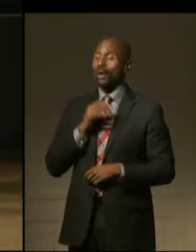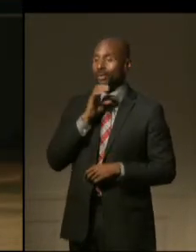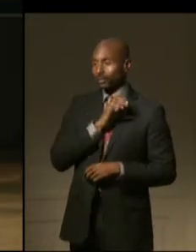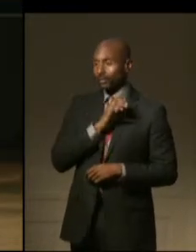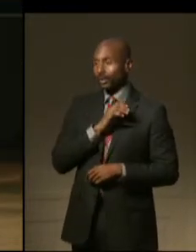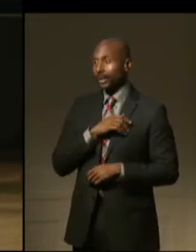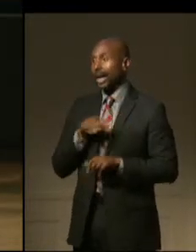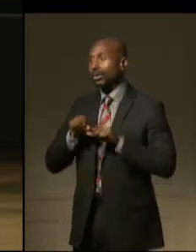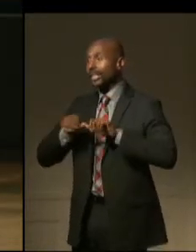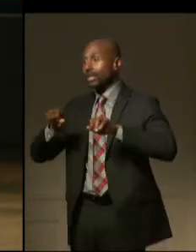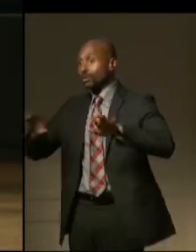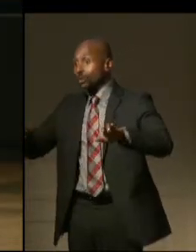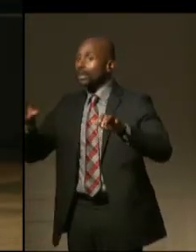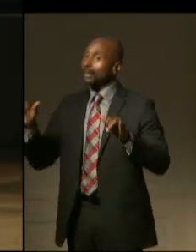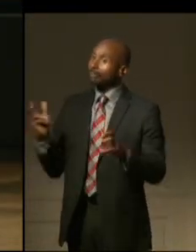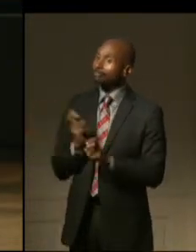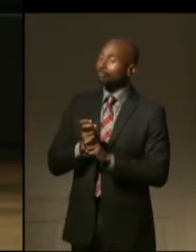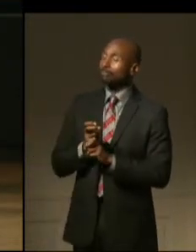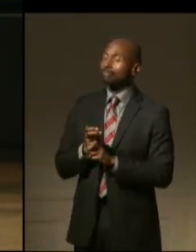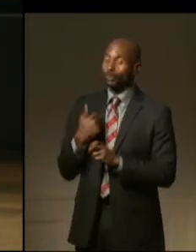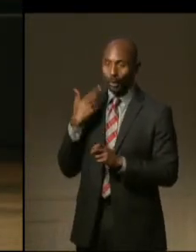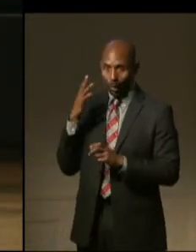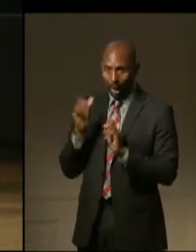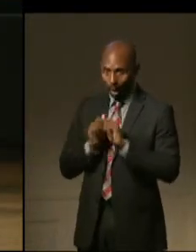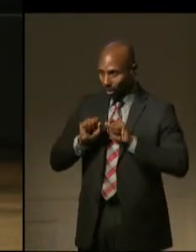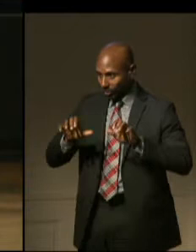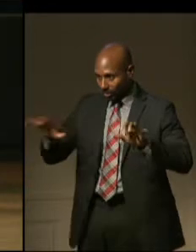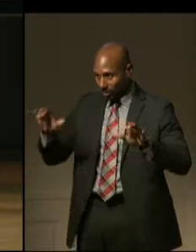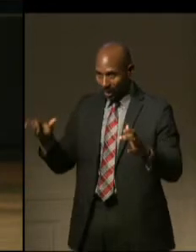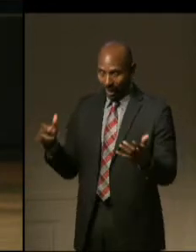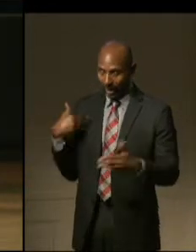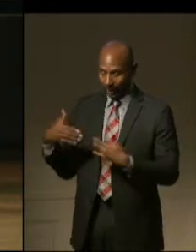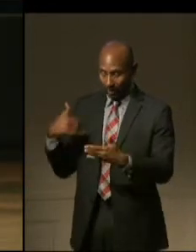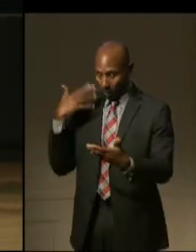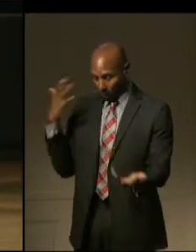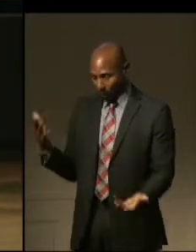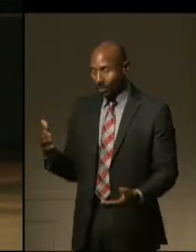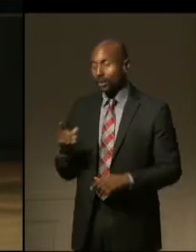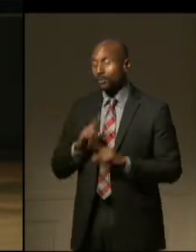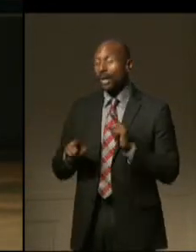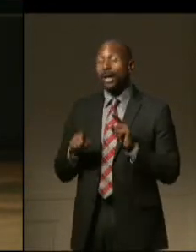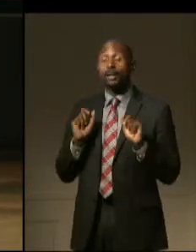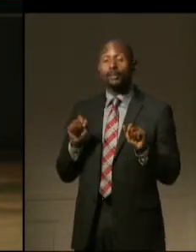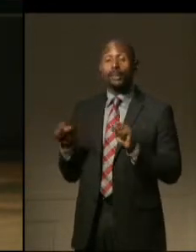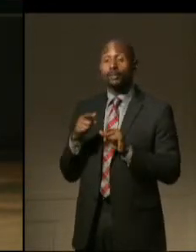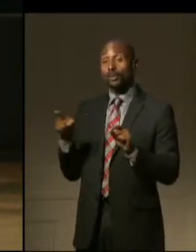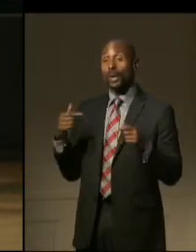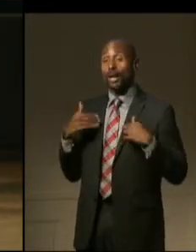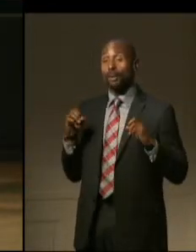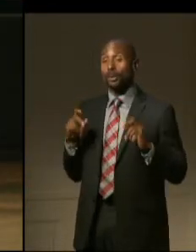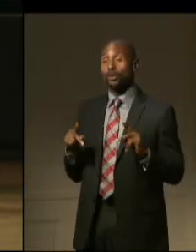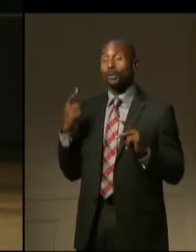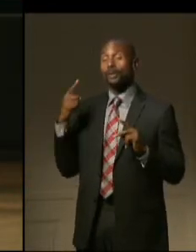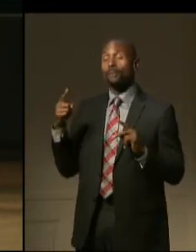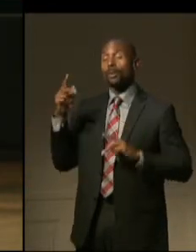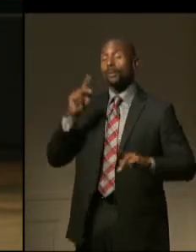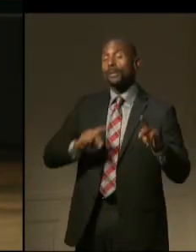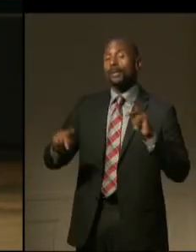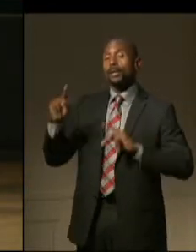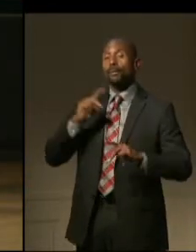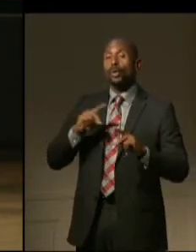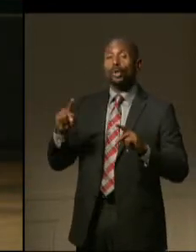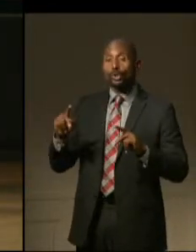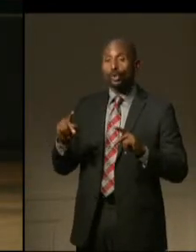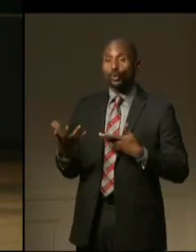is a huge problem, we have no idea how we would be able to distribute it eventually, you potentially have the opportunity for people to